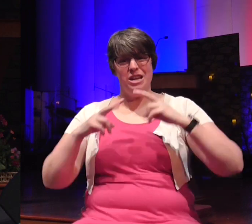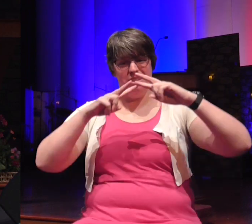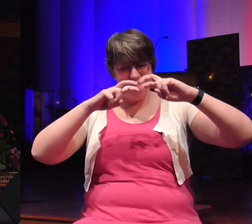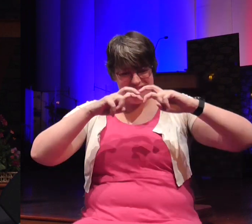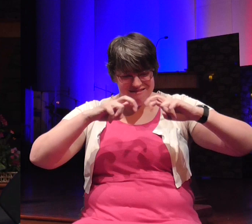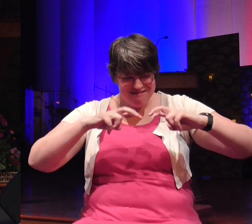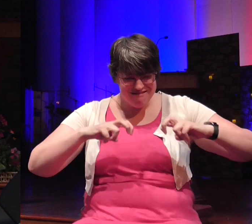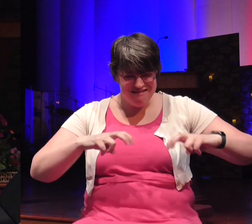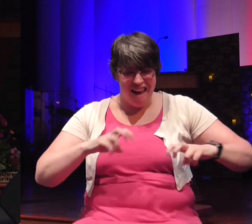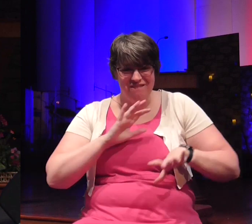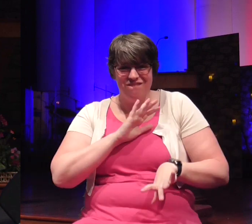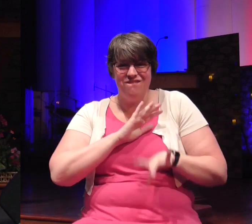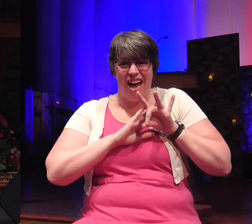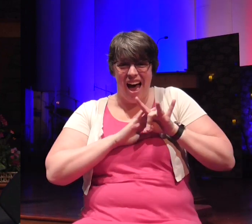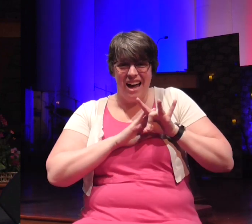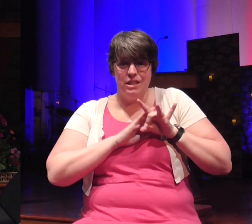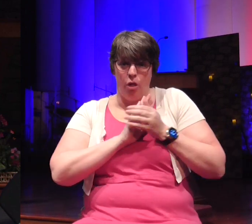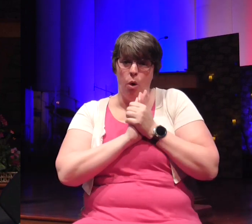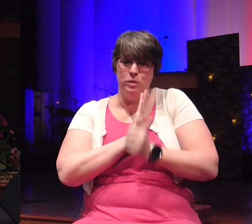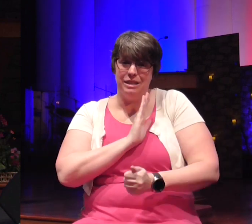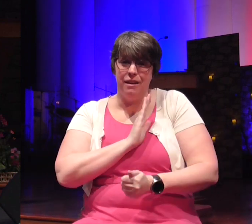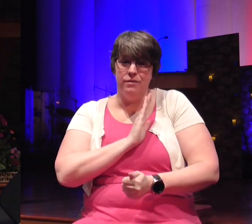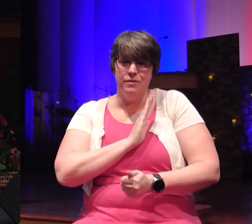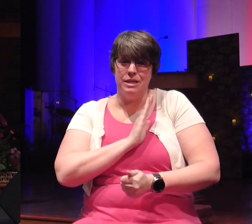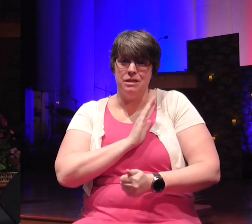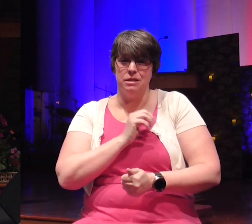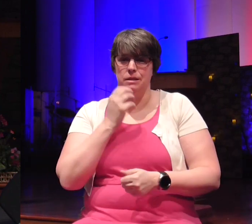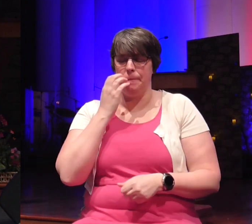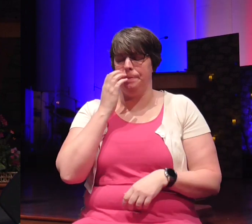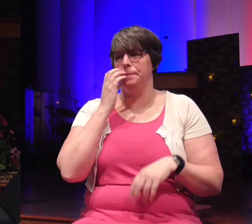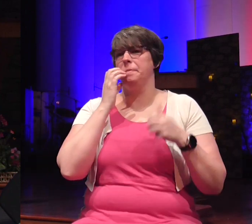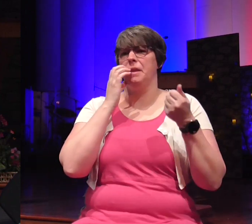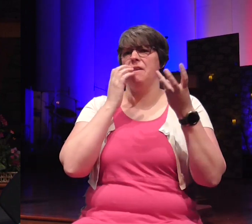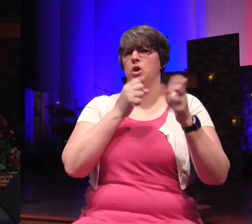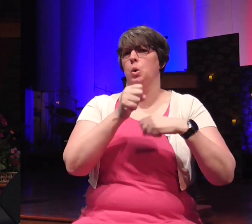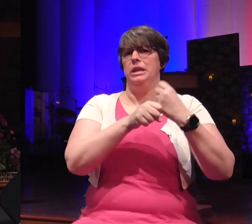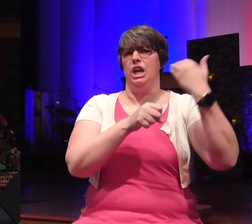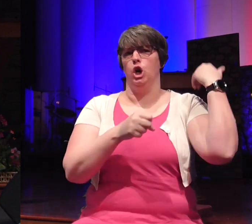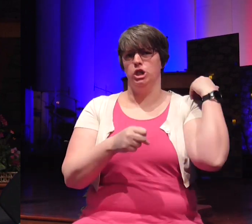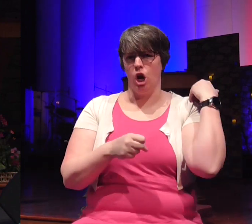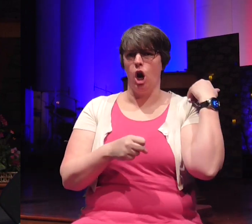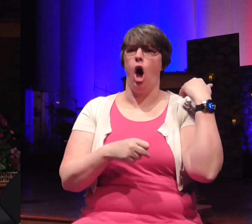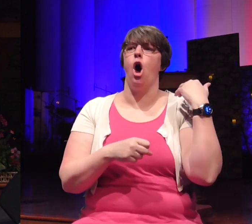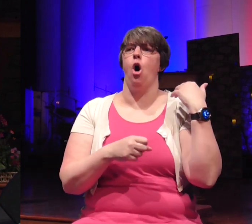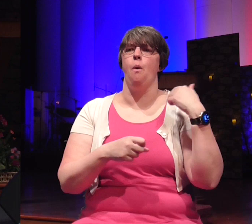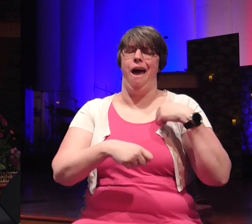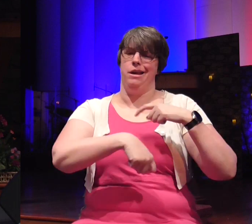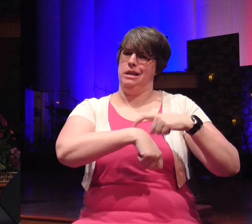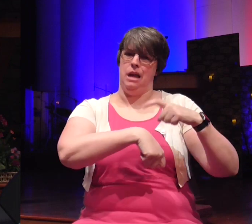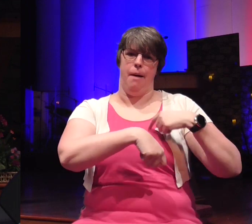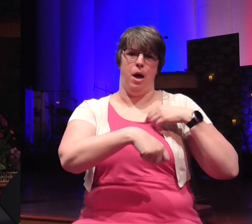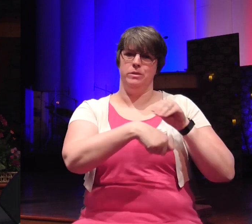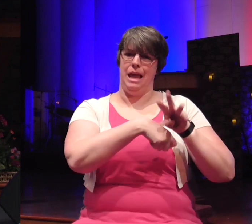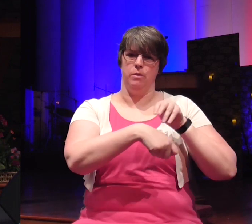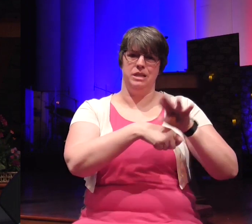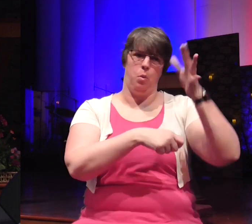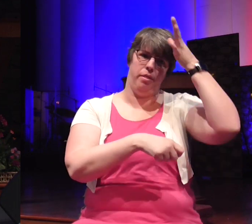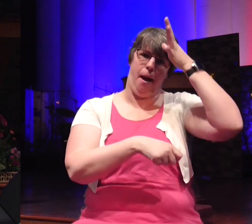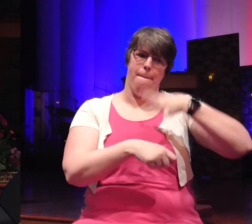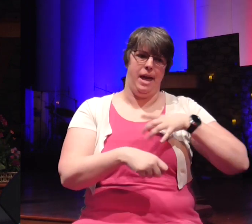unequaled gifts. I remember years ago, a very moving time of counseling with a man who had just about everything going for